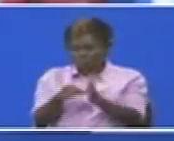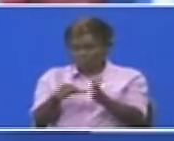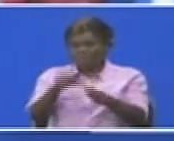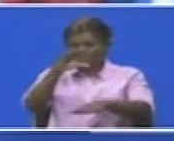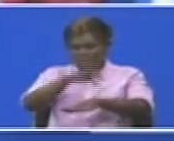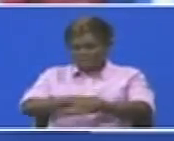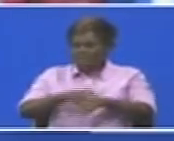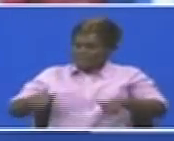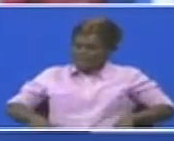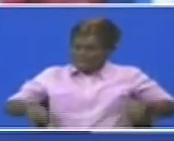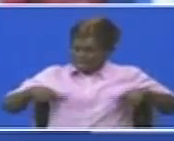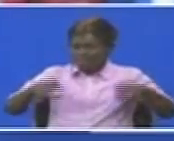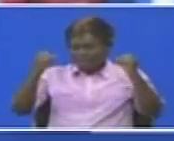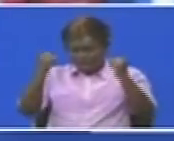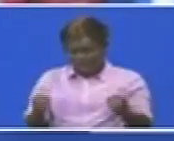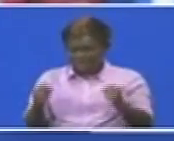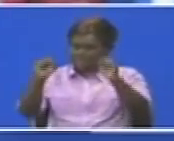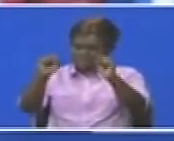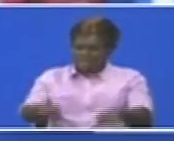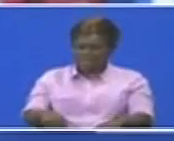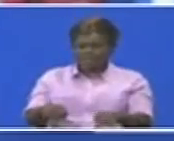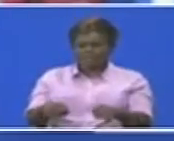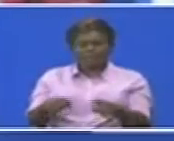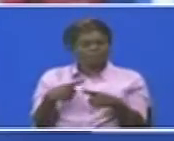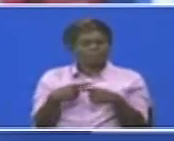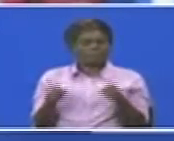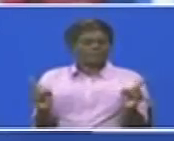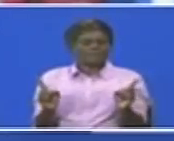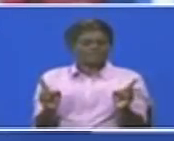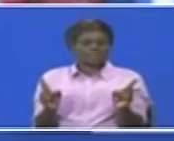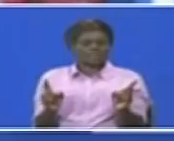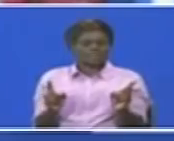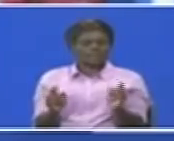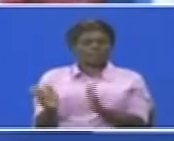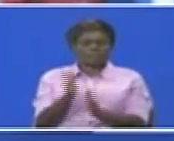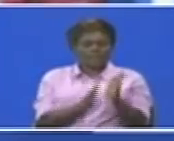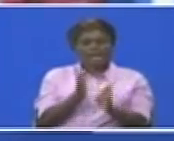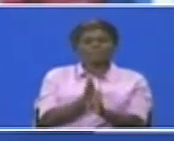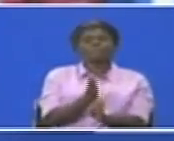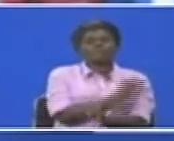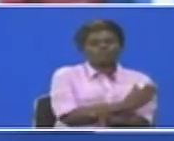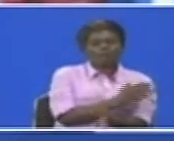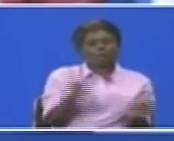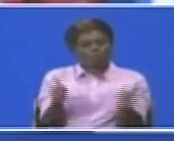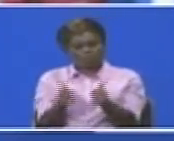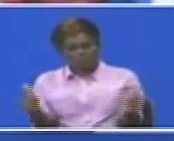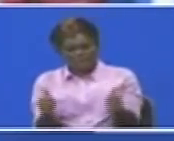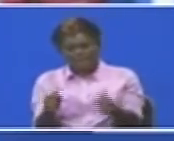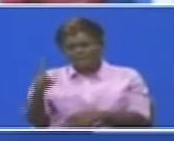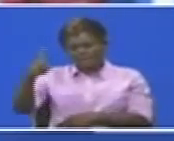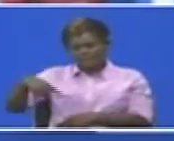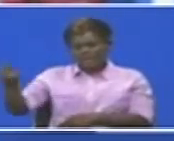Life can be hard here, but taking the necessary precautions, going to the right